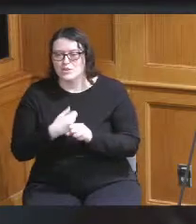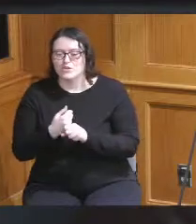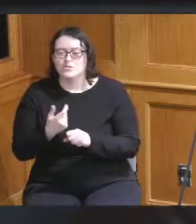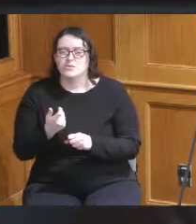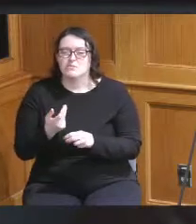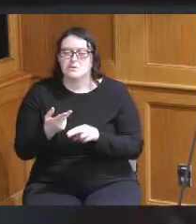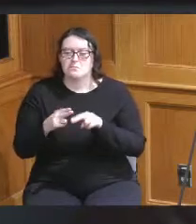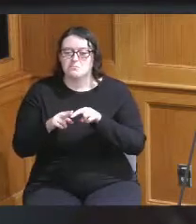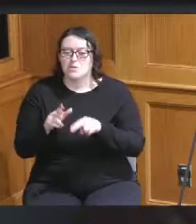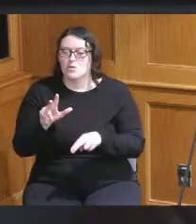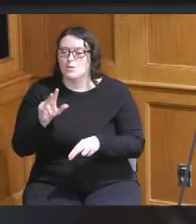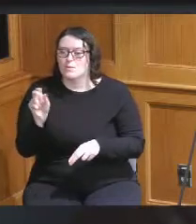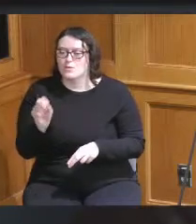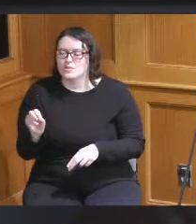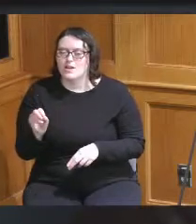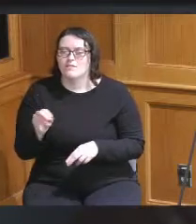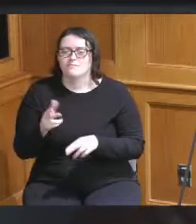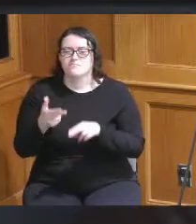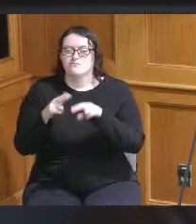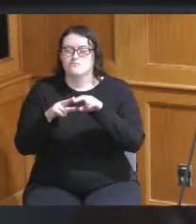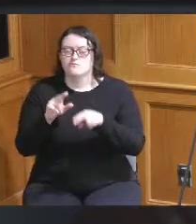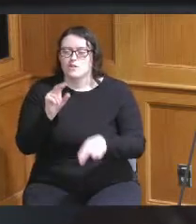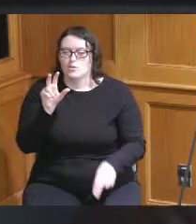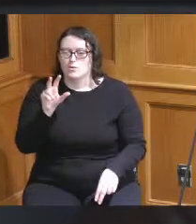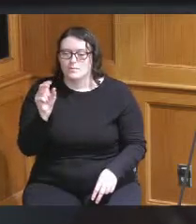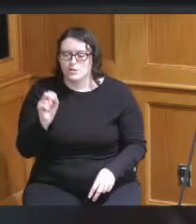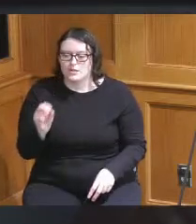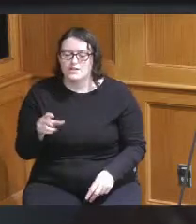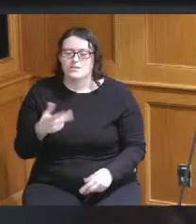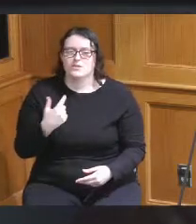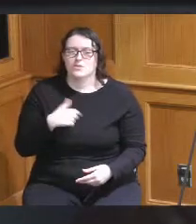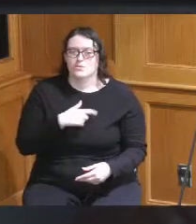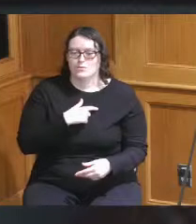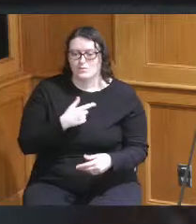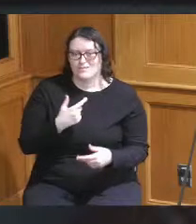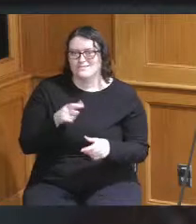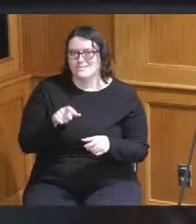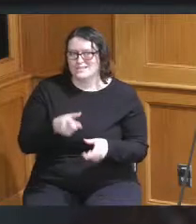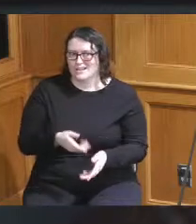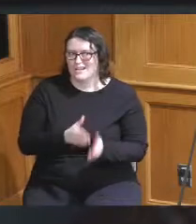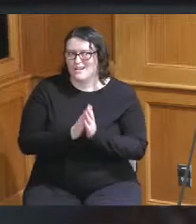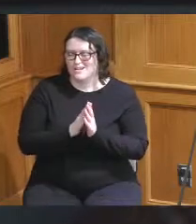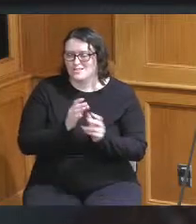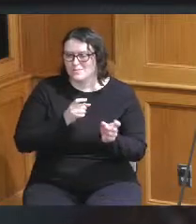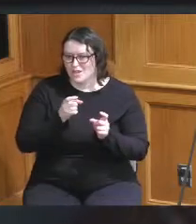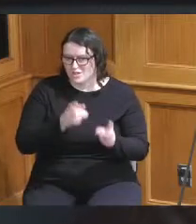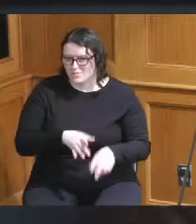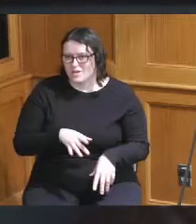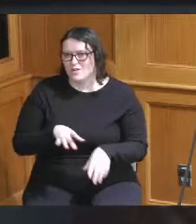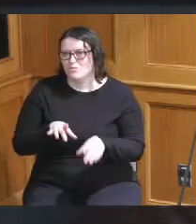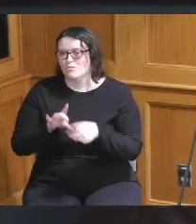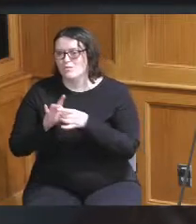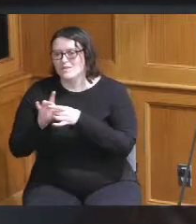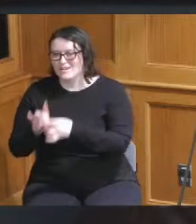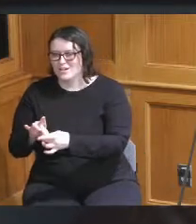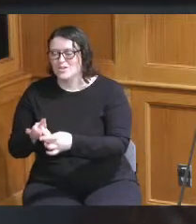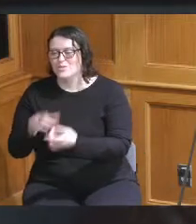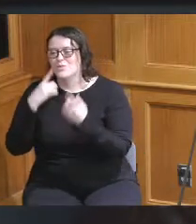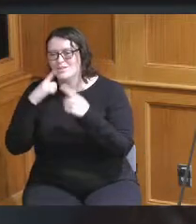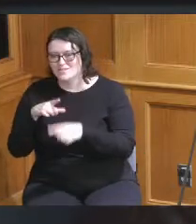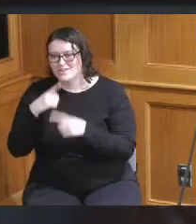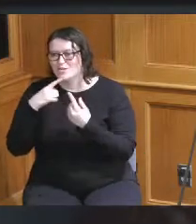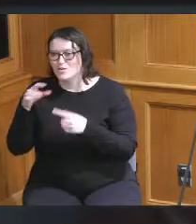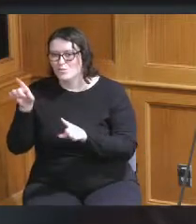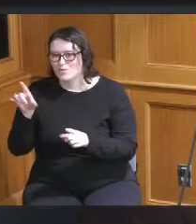recognizing, and some of what Mr. Falcon has said, we've got asset management in addition to consent decree that we have to worry about here with this